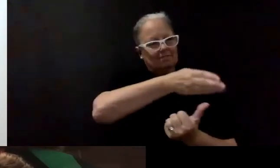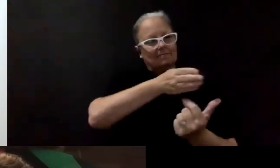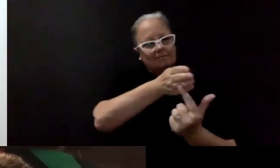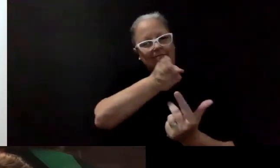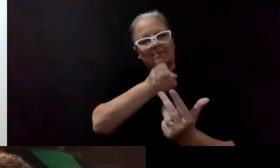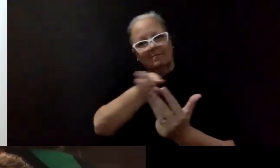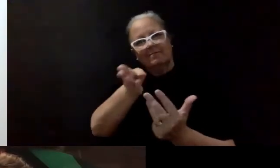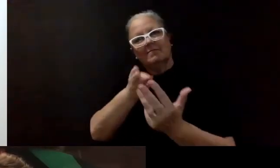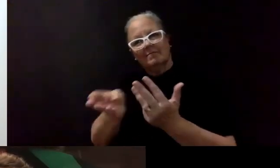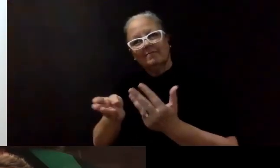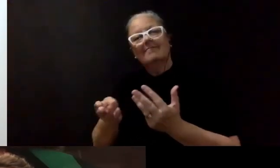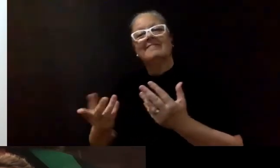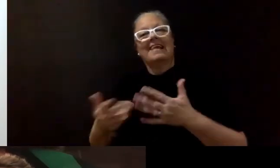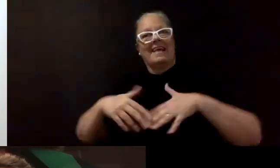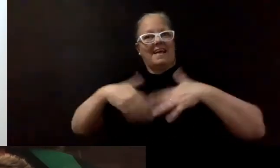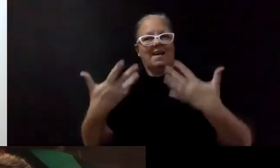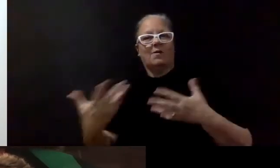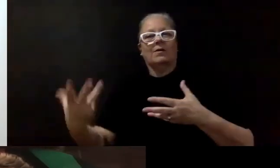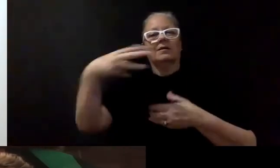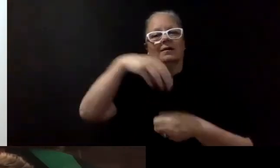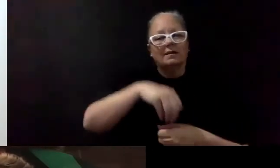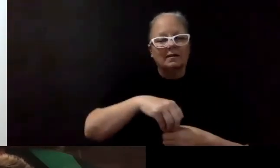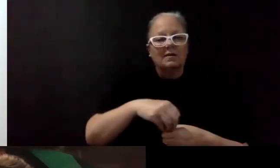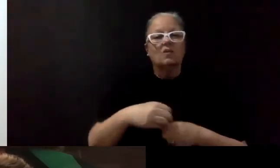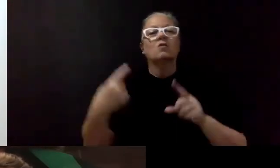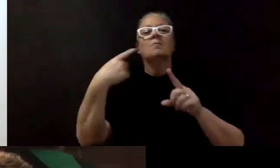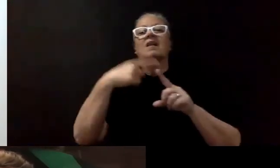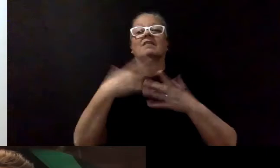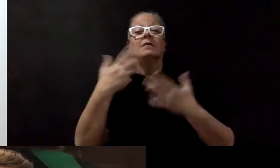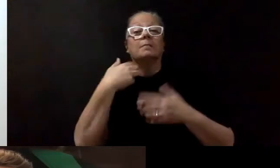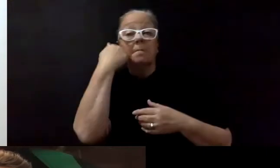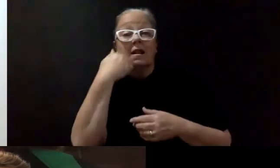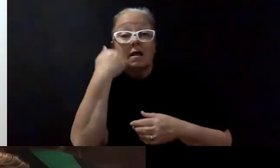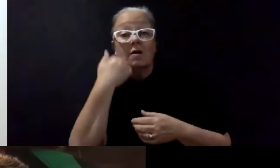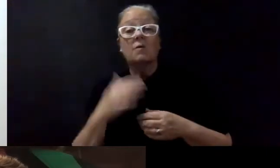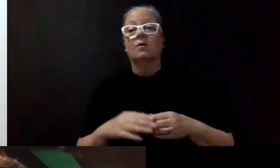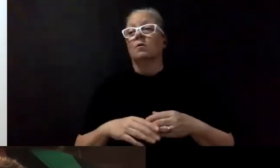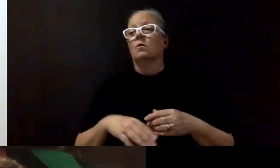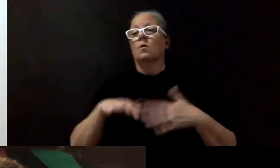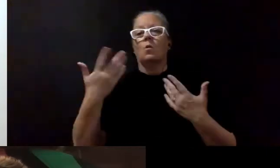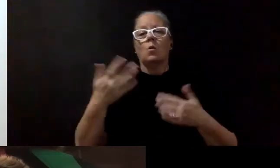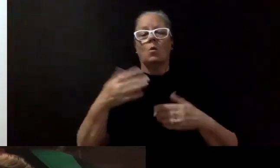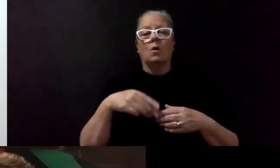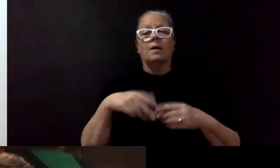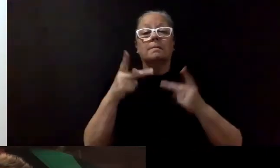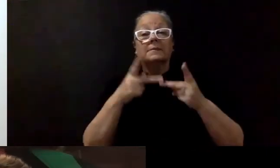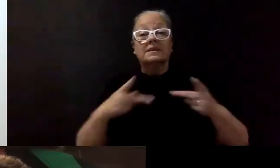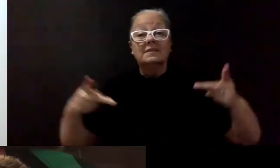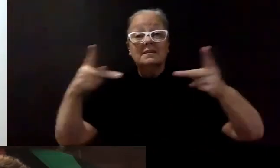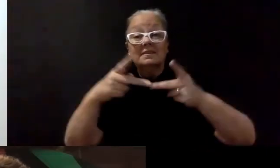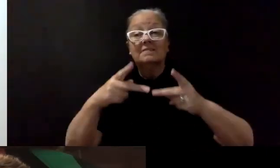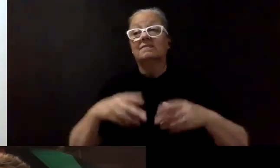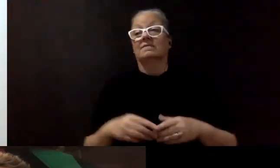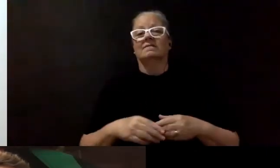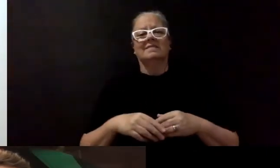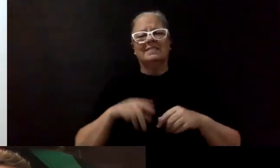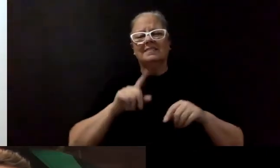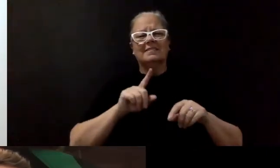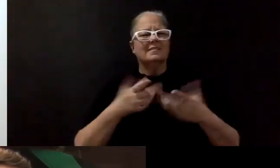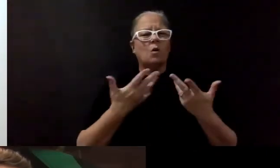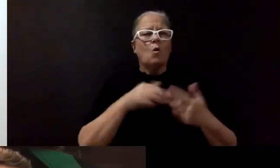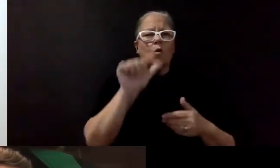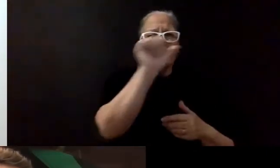focus on our minority communities. So our Māori, our Pacifica communities, our Asian communities. We really want to ensure